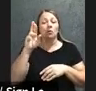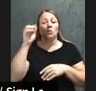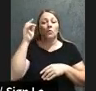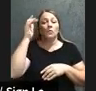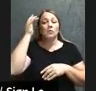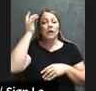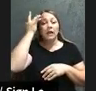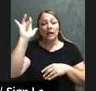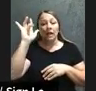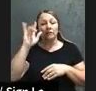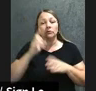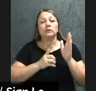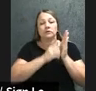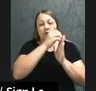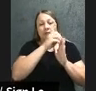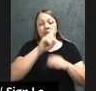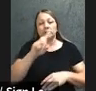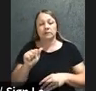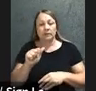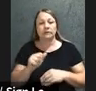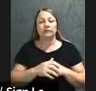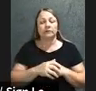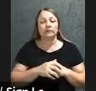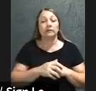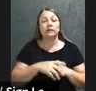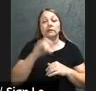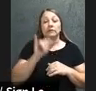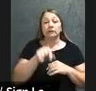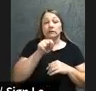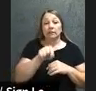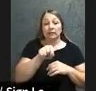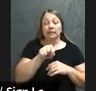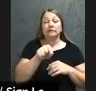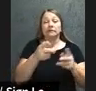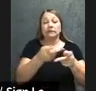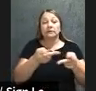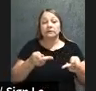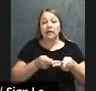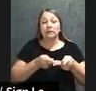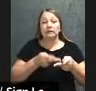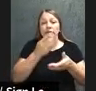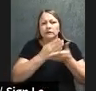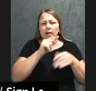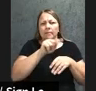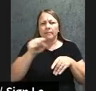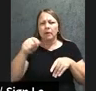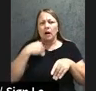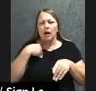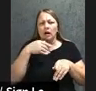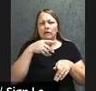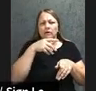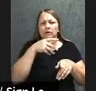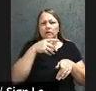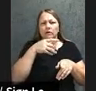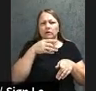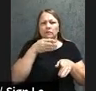that in a minute. But to go to that site too, there's also, I don't know if there are any professionals here, anyone who knows anyone who are in these programs, but there